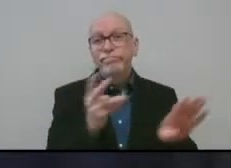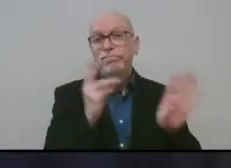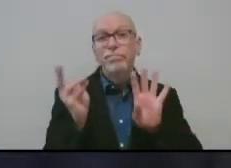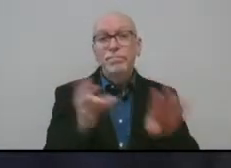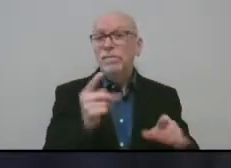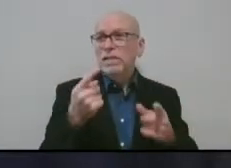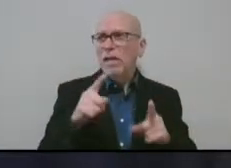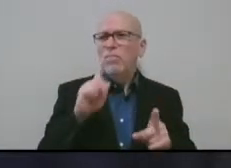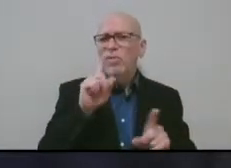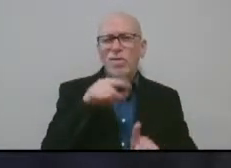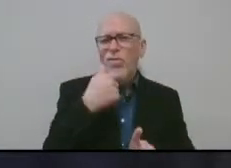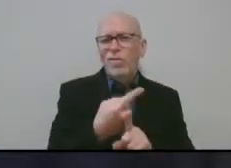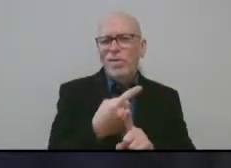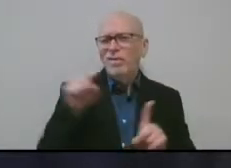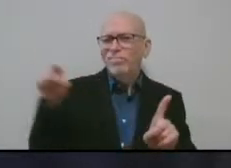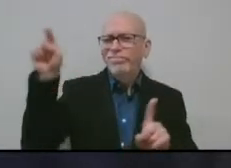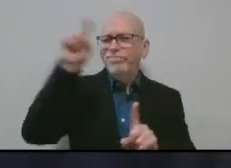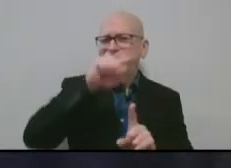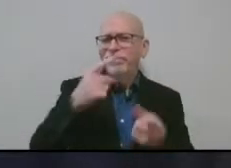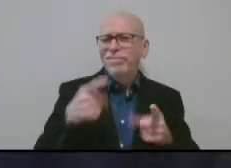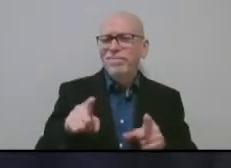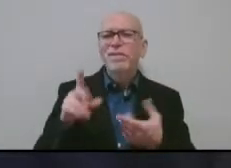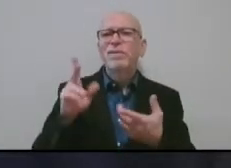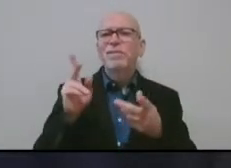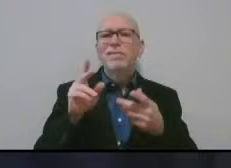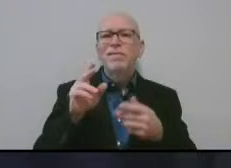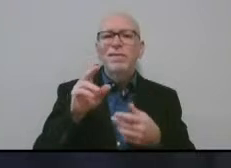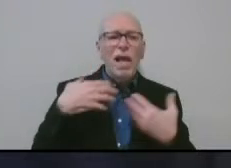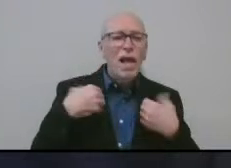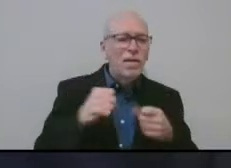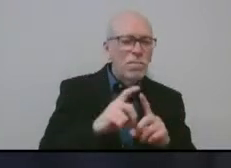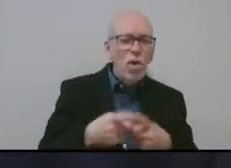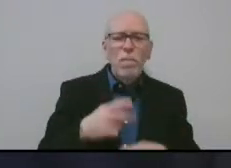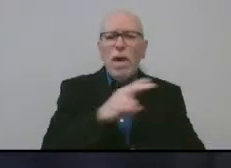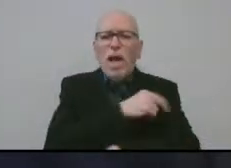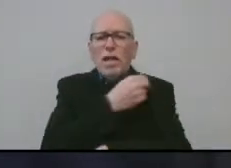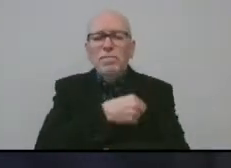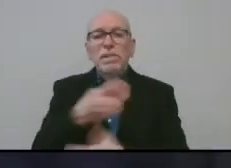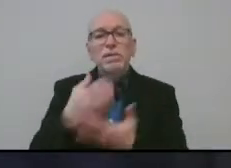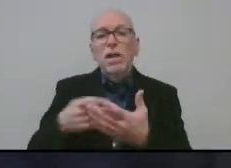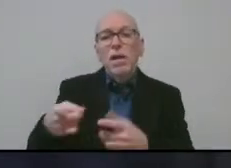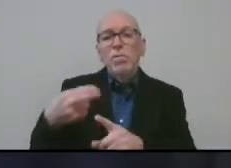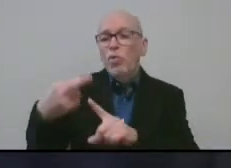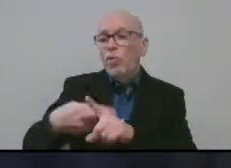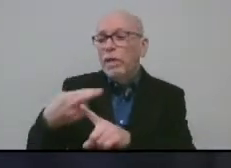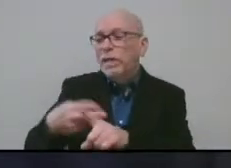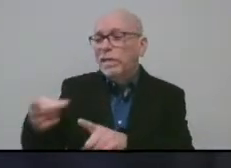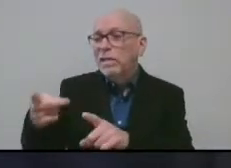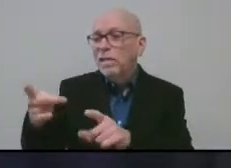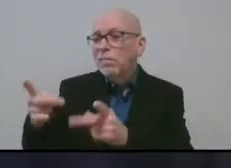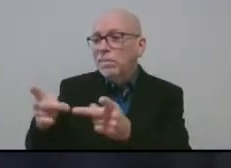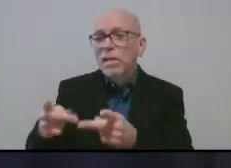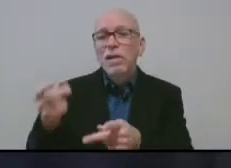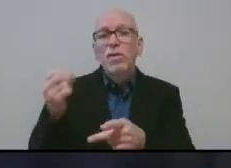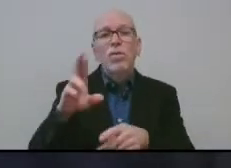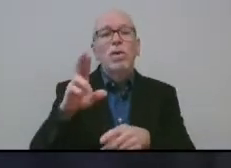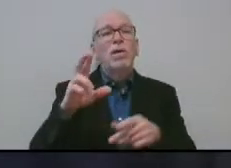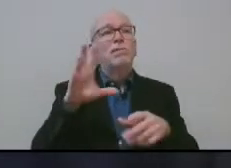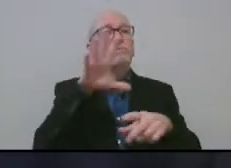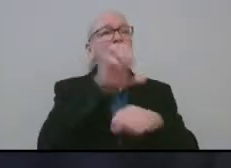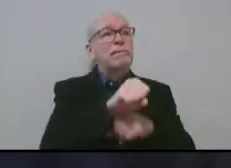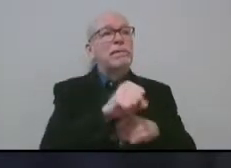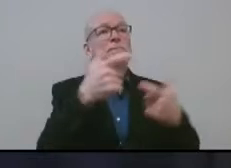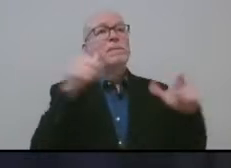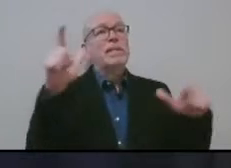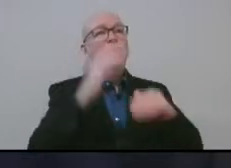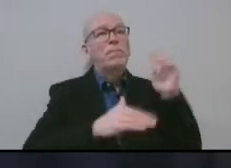over the state, at local health departments, at other hospitals, have rented out or are working out of very large buildings in order to do